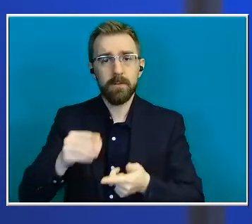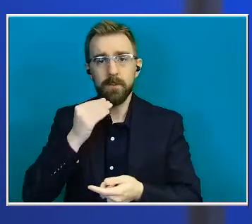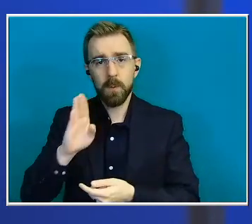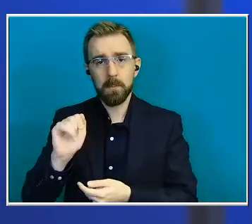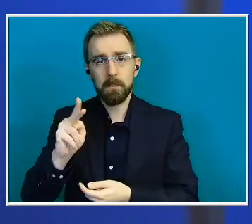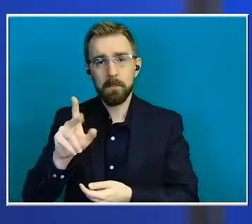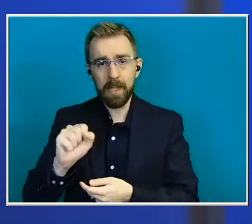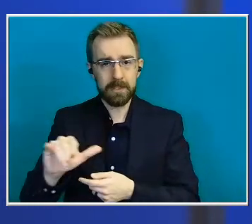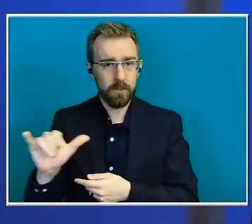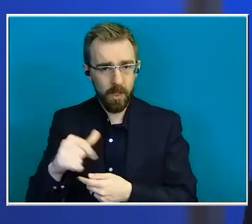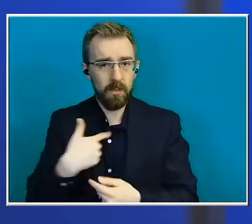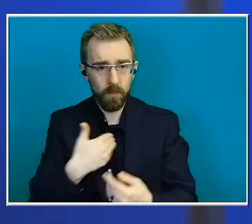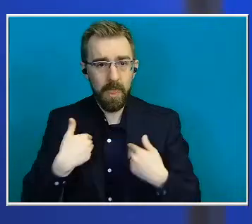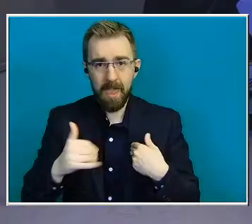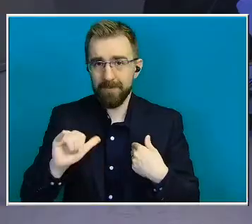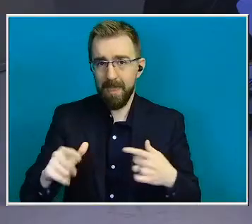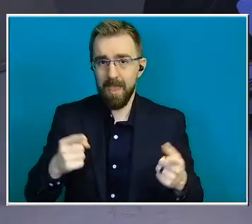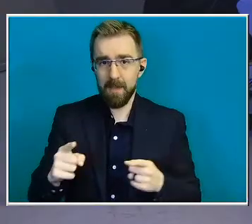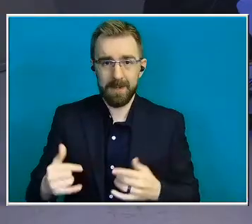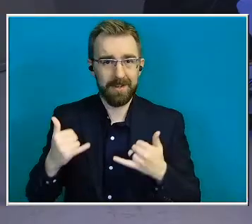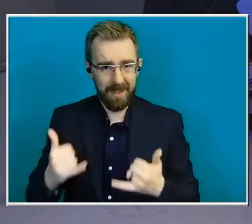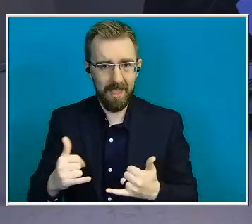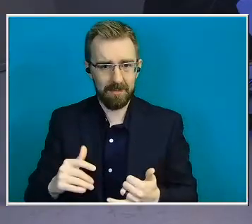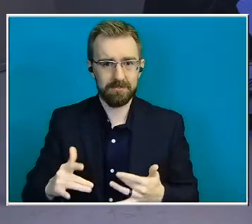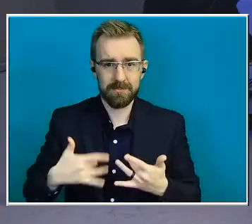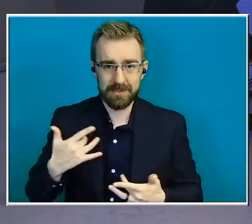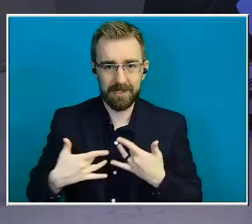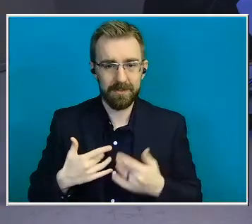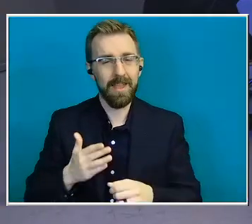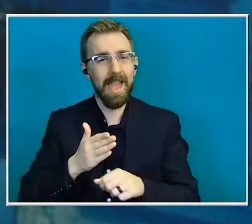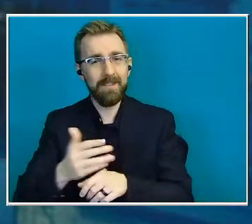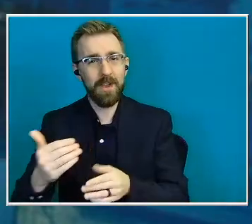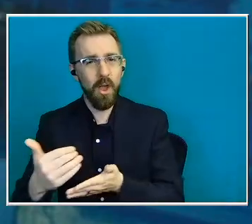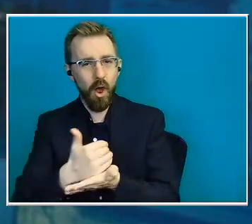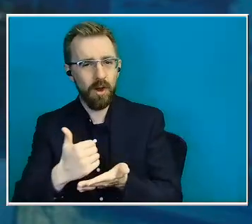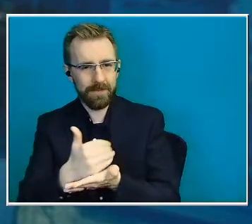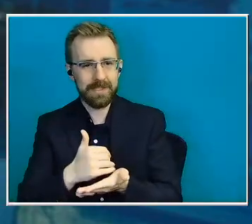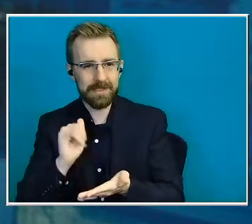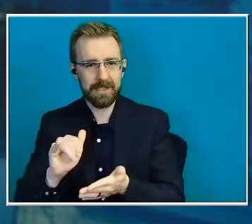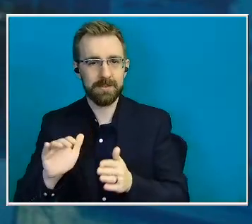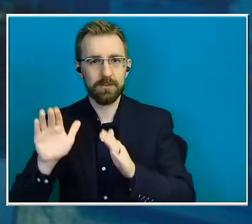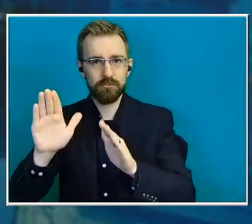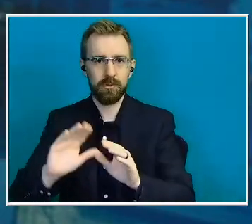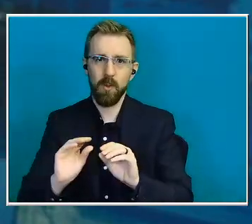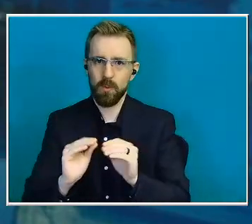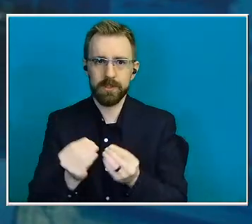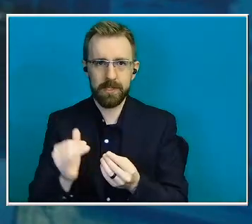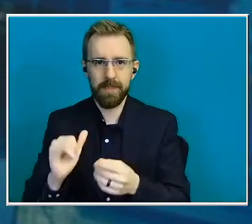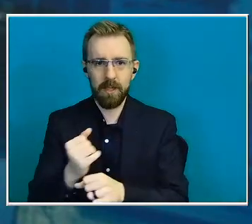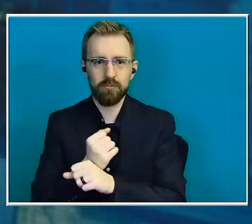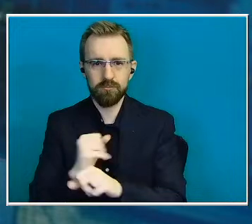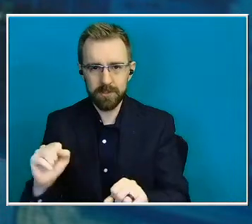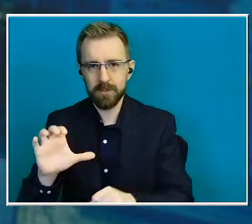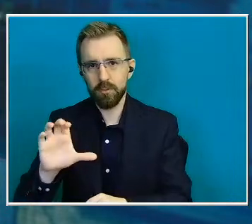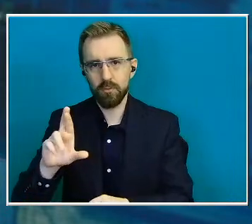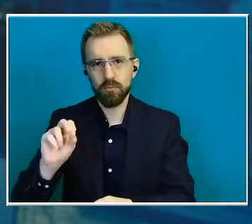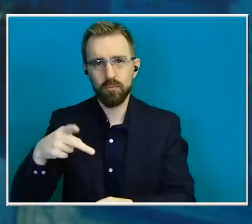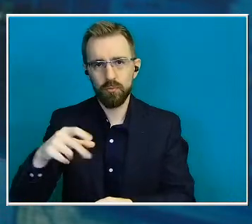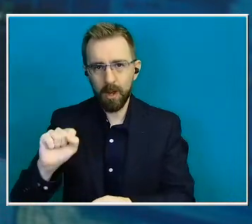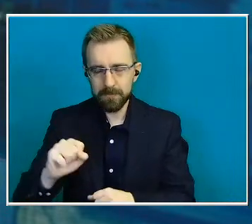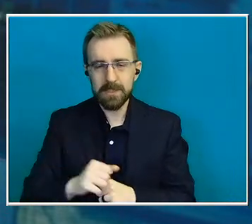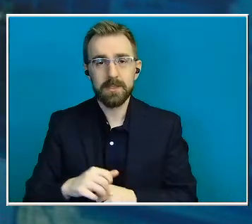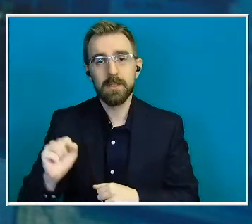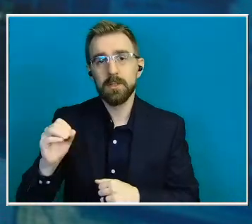happening now, which is really exciting. Yeah, After the Harvest is a great organization that rescues crops, and so these are